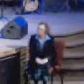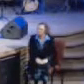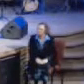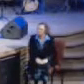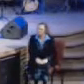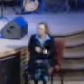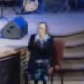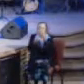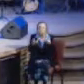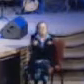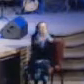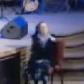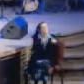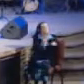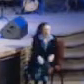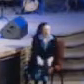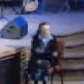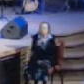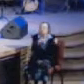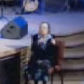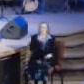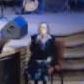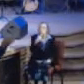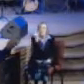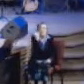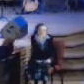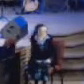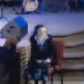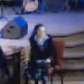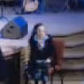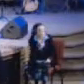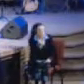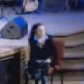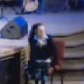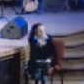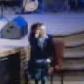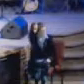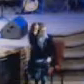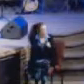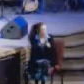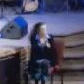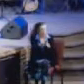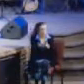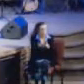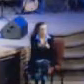Let me tell you how that's going to happen. That's going to happen only if you abide by his word.